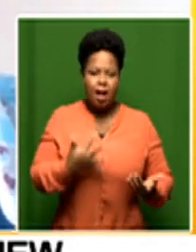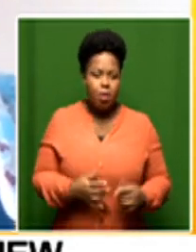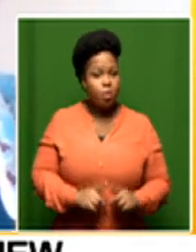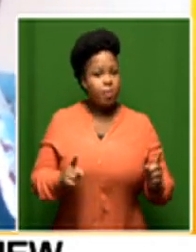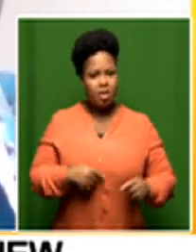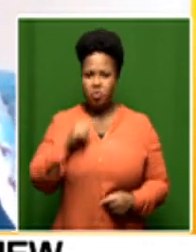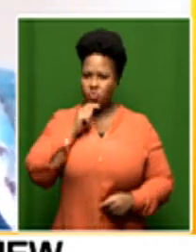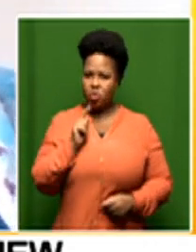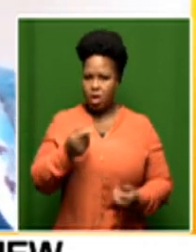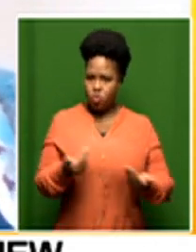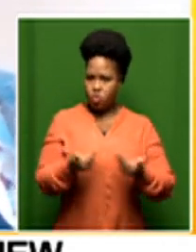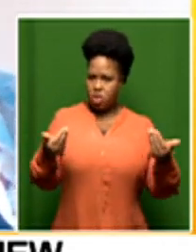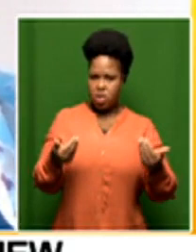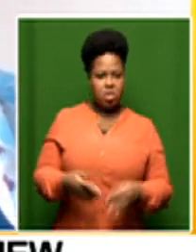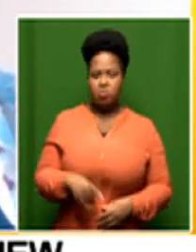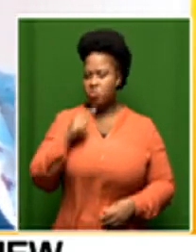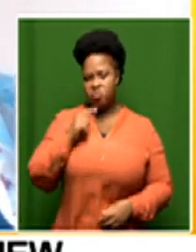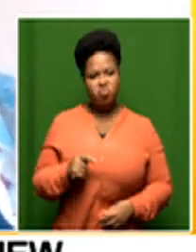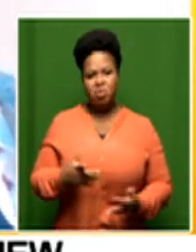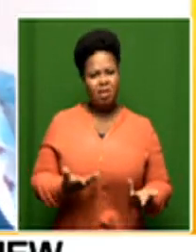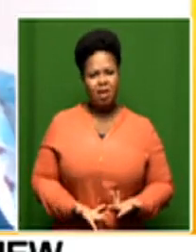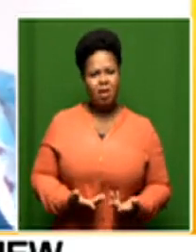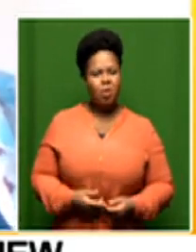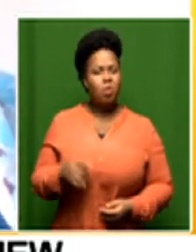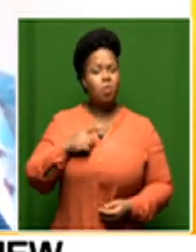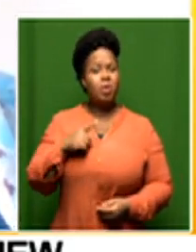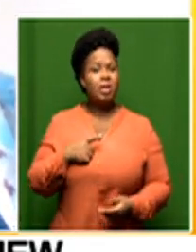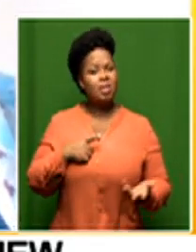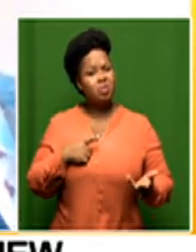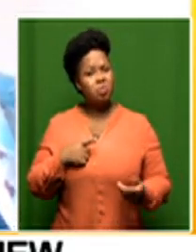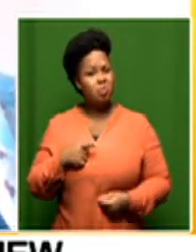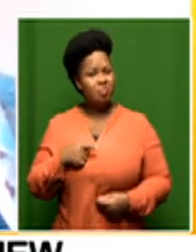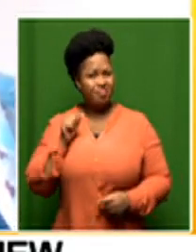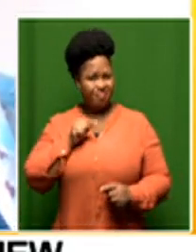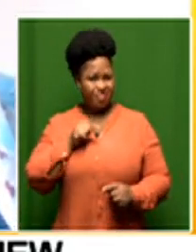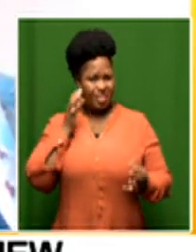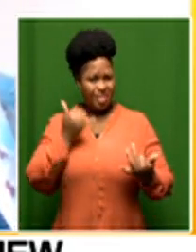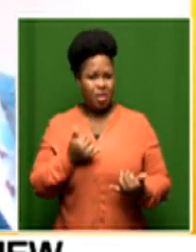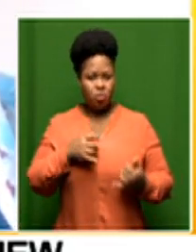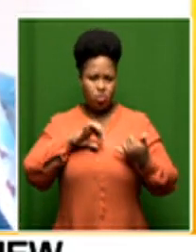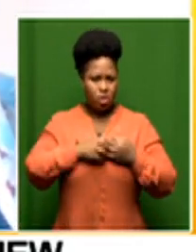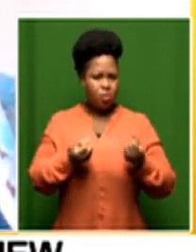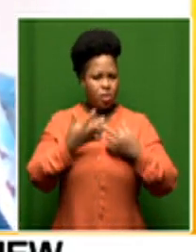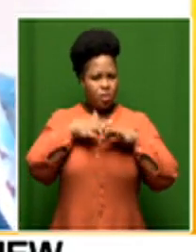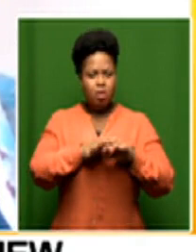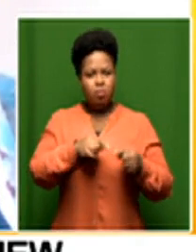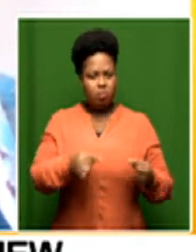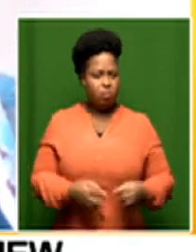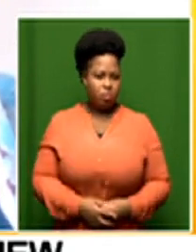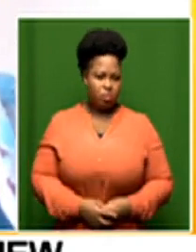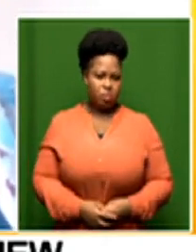perhaps this divisiveness is not necessarily what your area needs in order to come together as one.